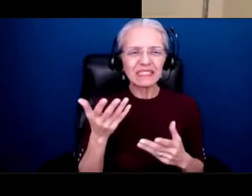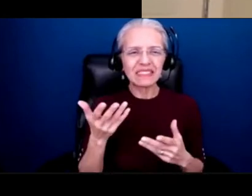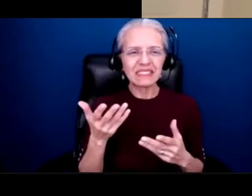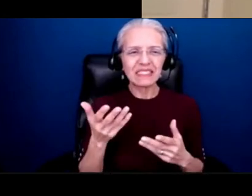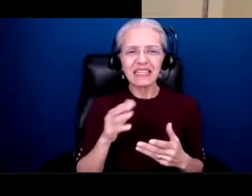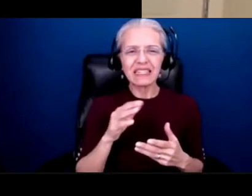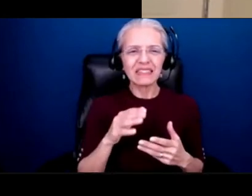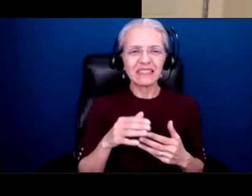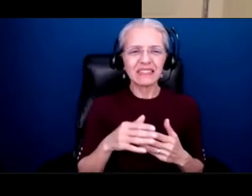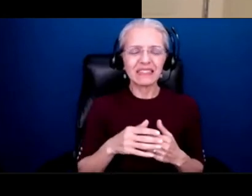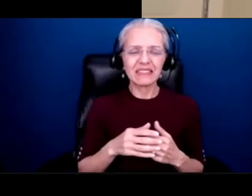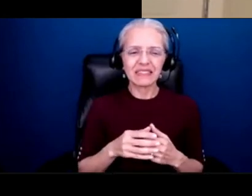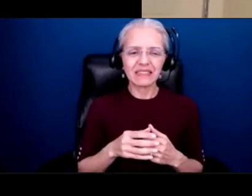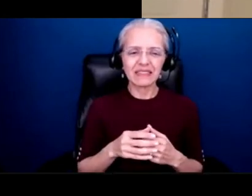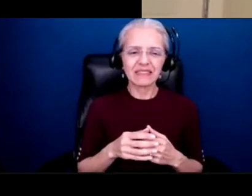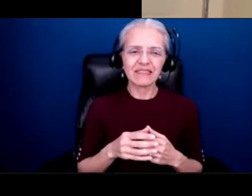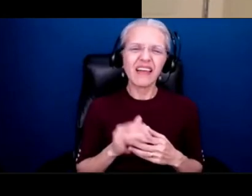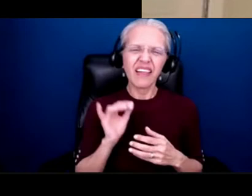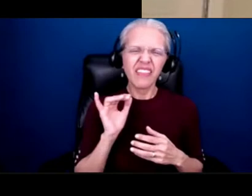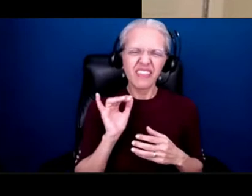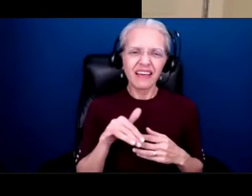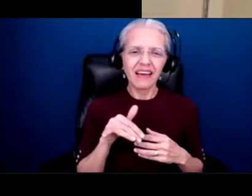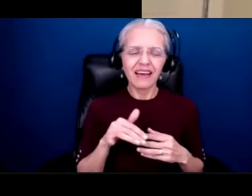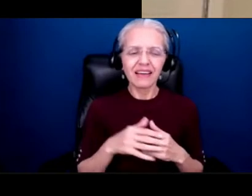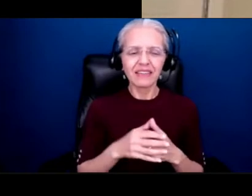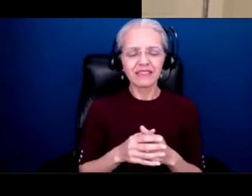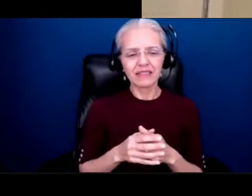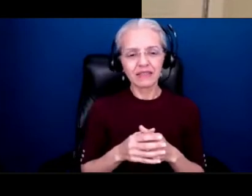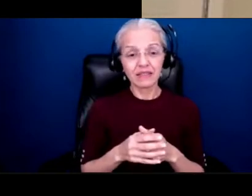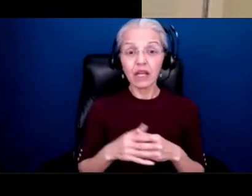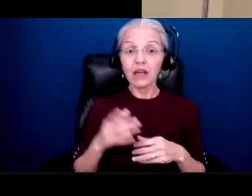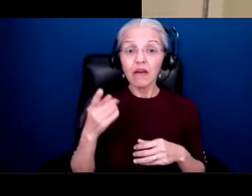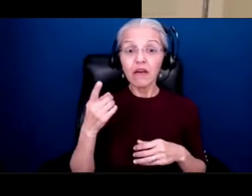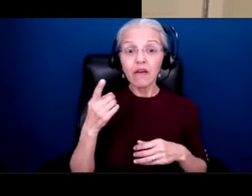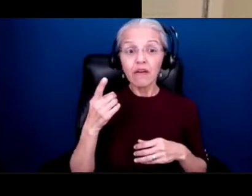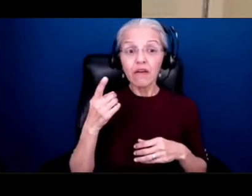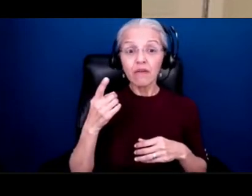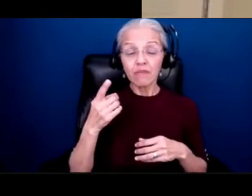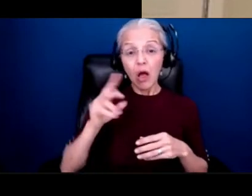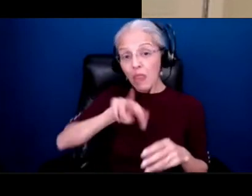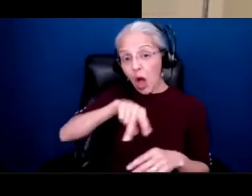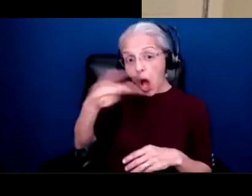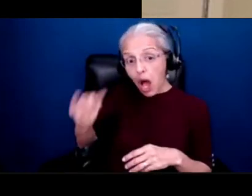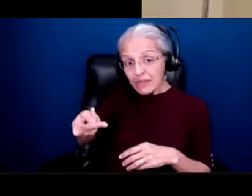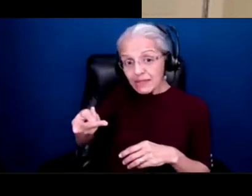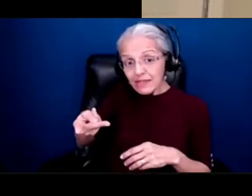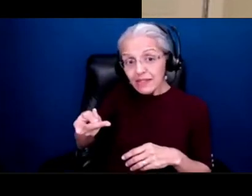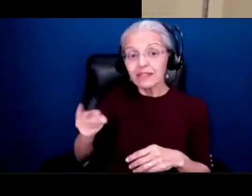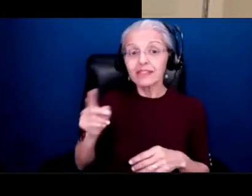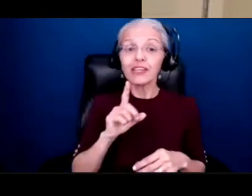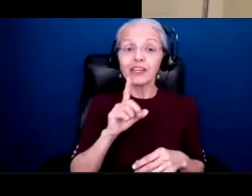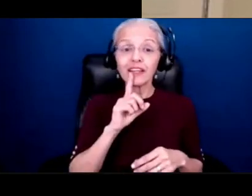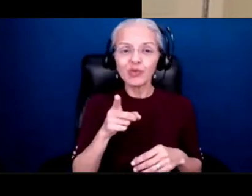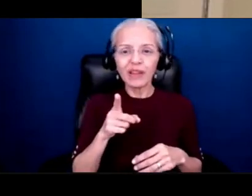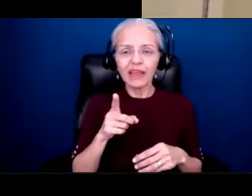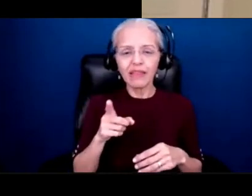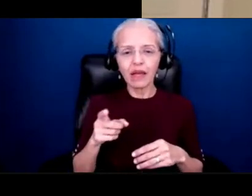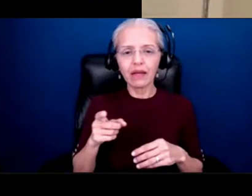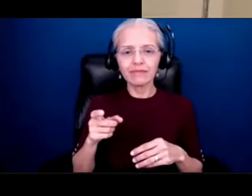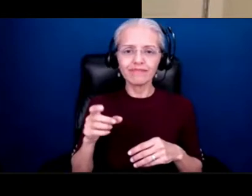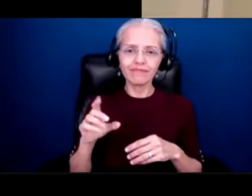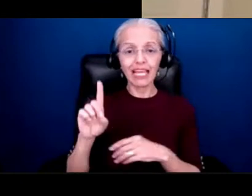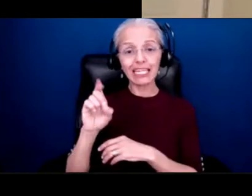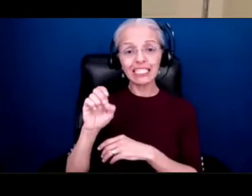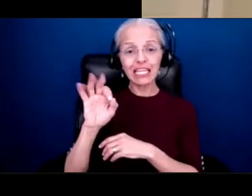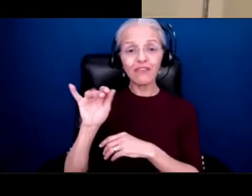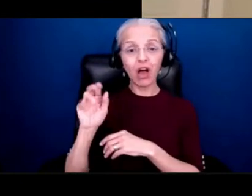it's not automatically a negative. And, you know, on the flip side, it's really about the default.